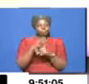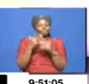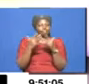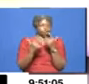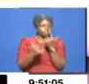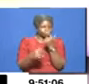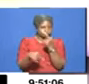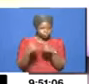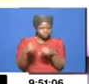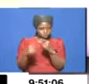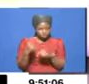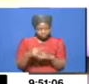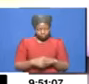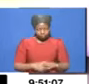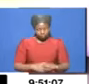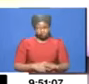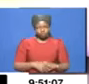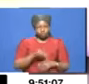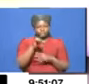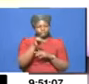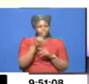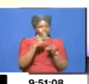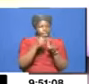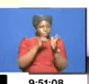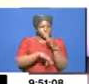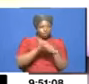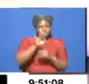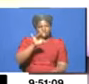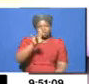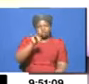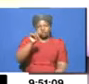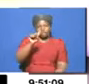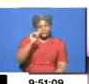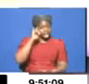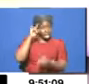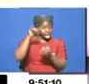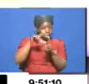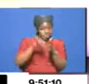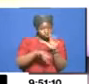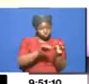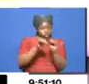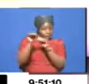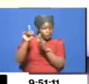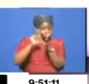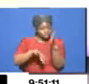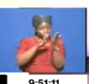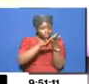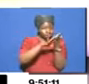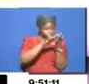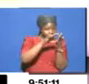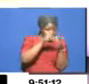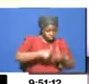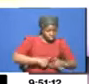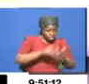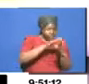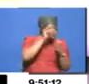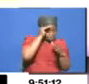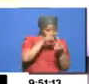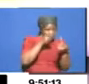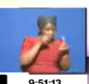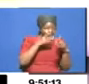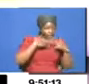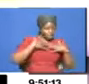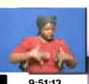Africa. The initiative, dubbed Footah, aims to transfer what the youth learn from the physical football pitch to the virtual